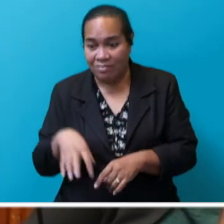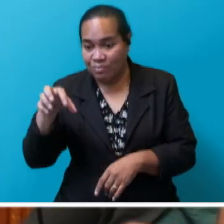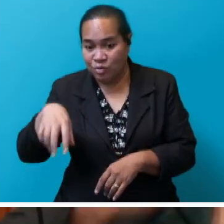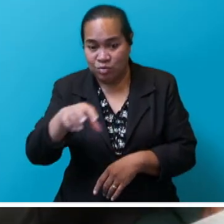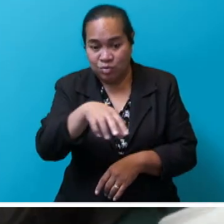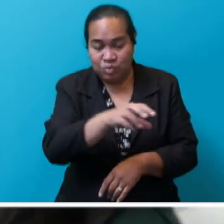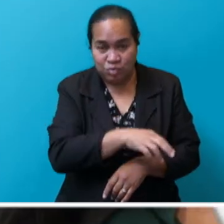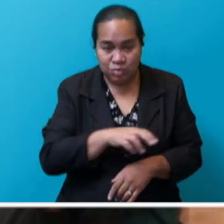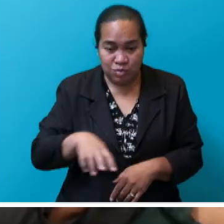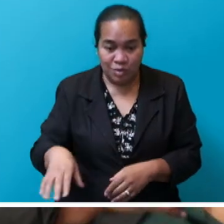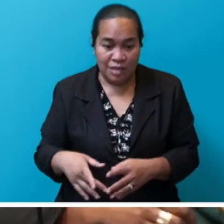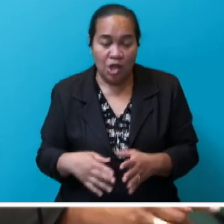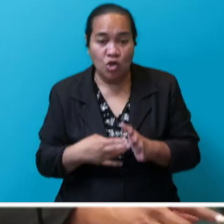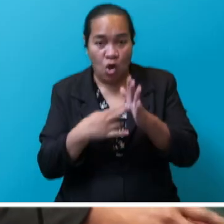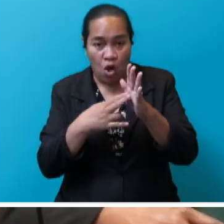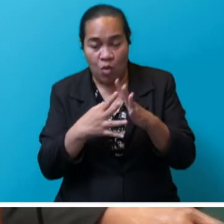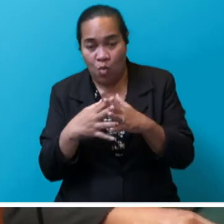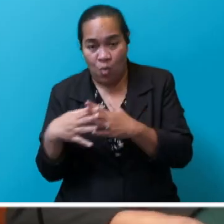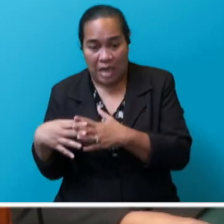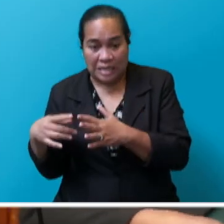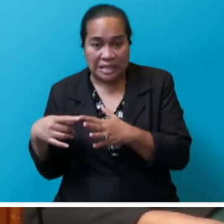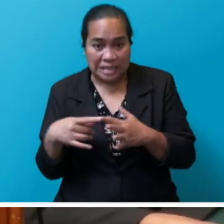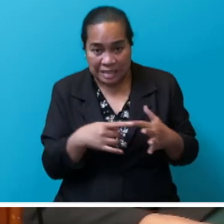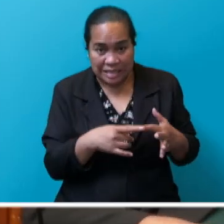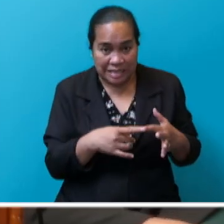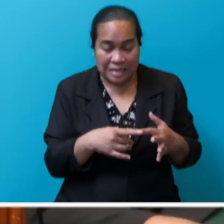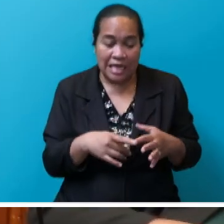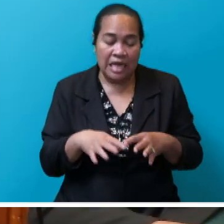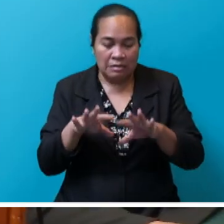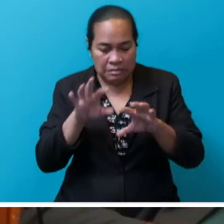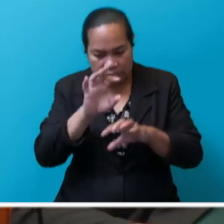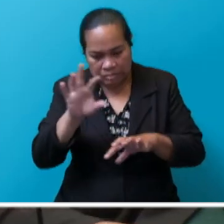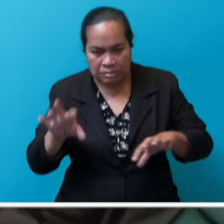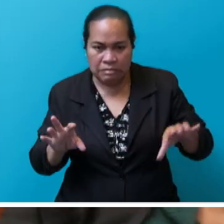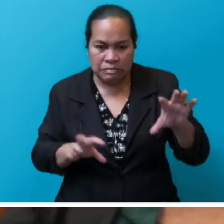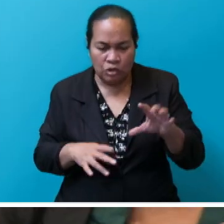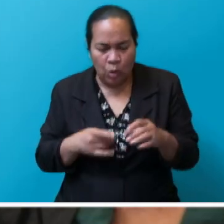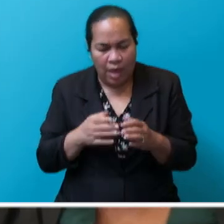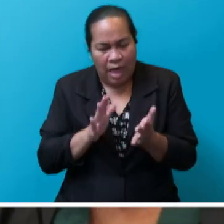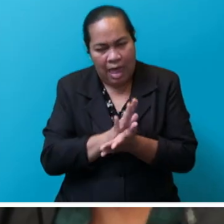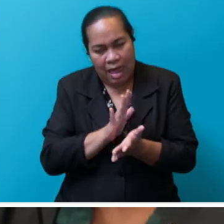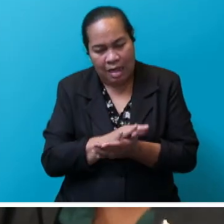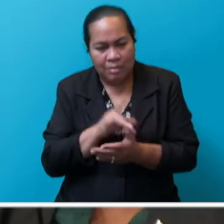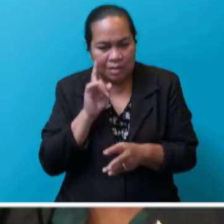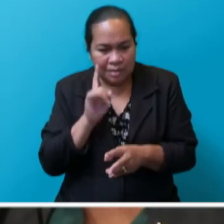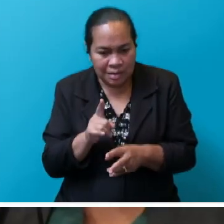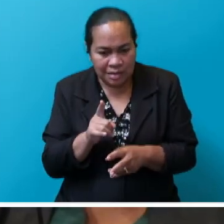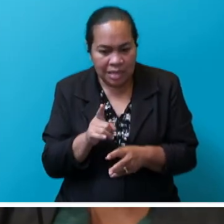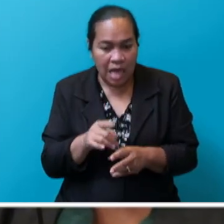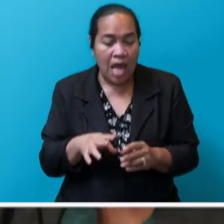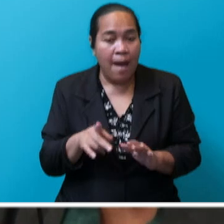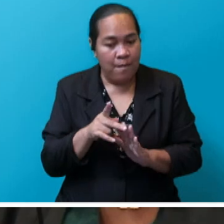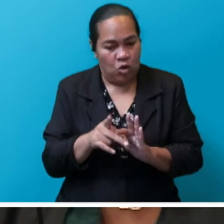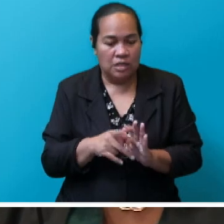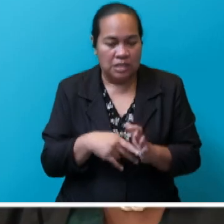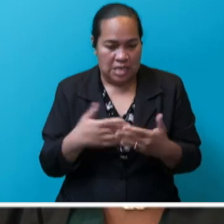divisions. So we are very grateful that the policy is there, and now it's just to action